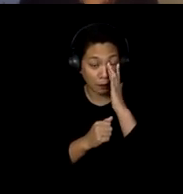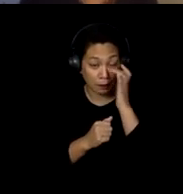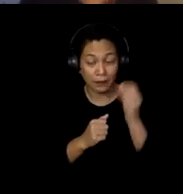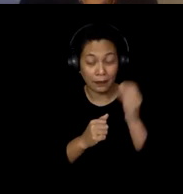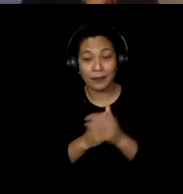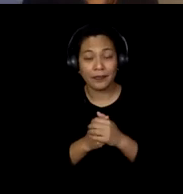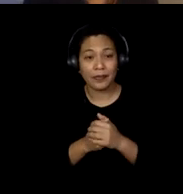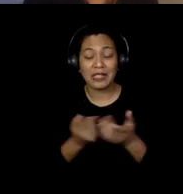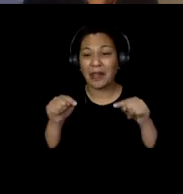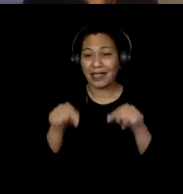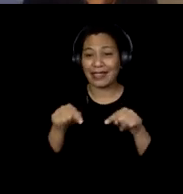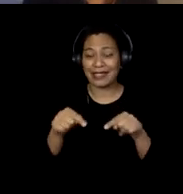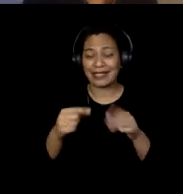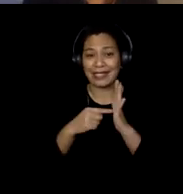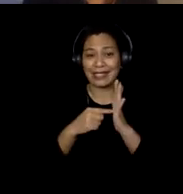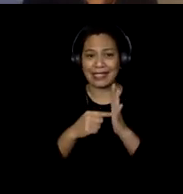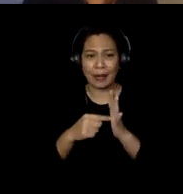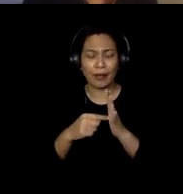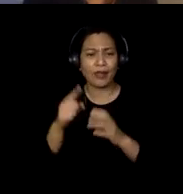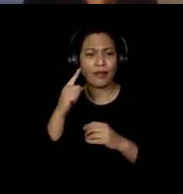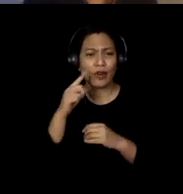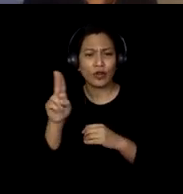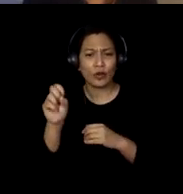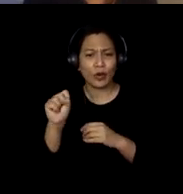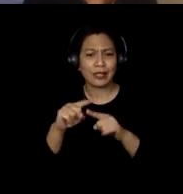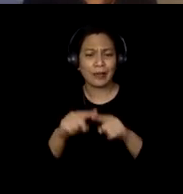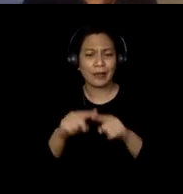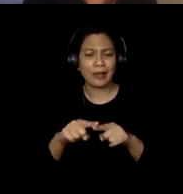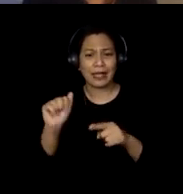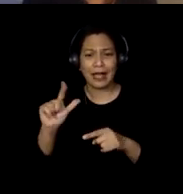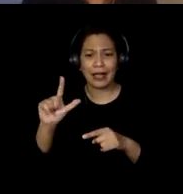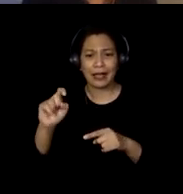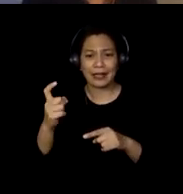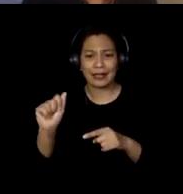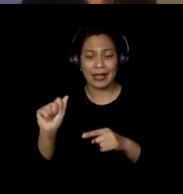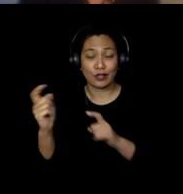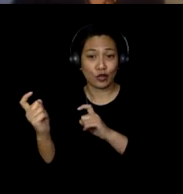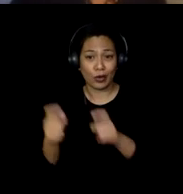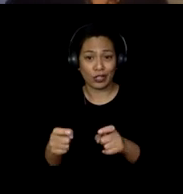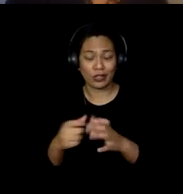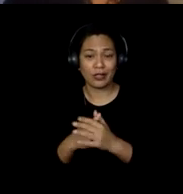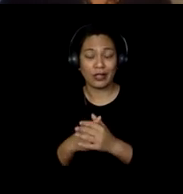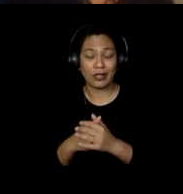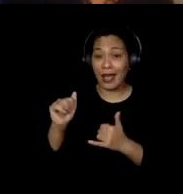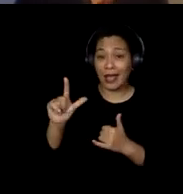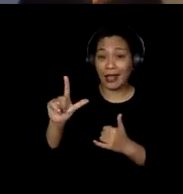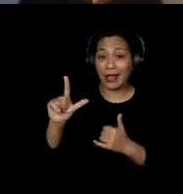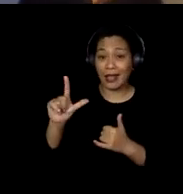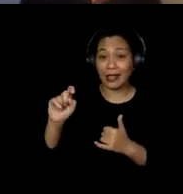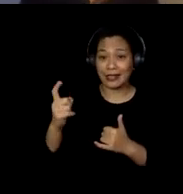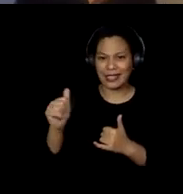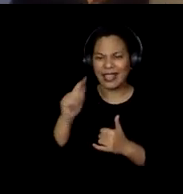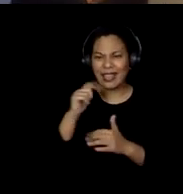this is an example of US based Alexa donations. So right now, Alexa, created by